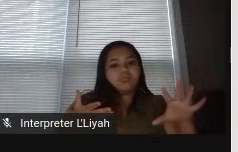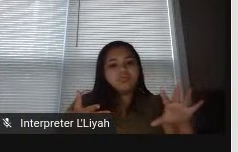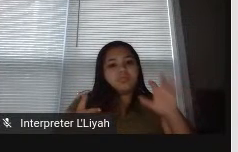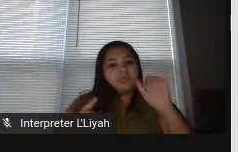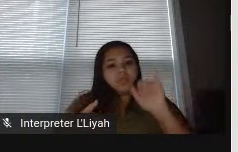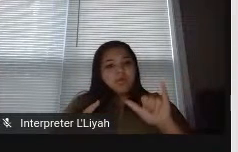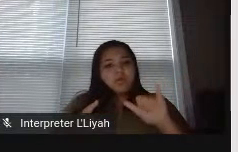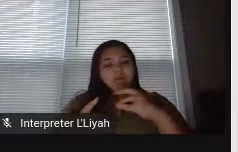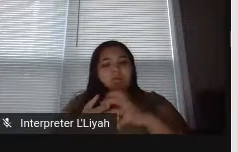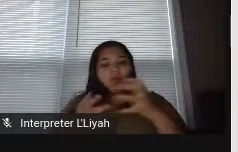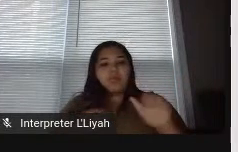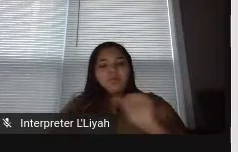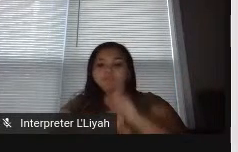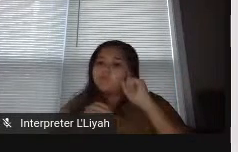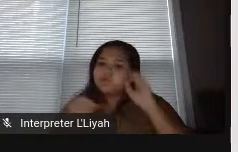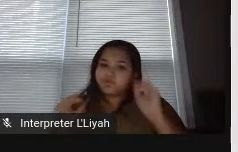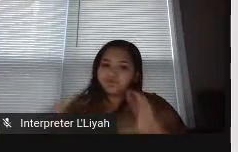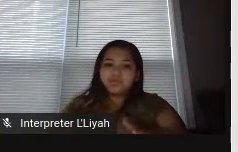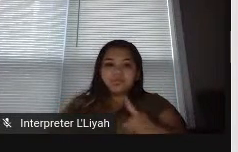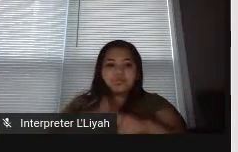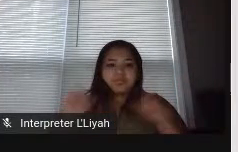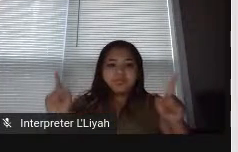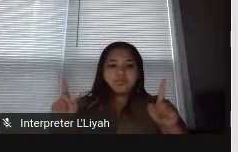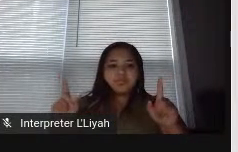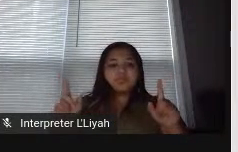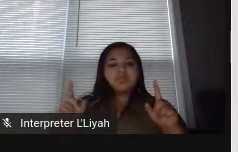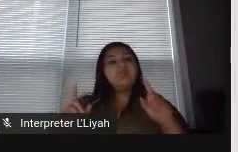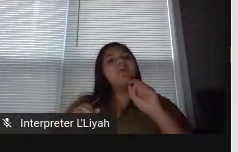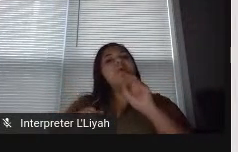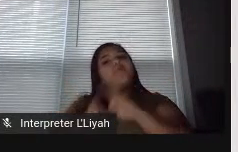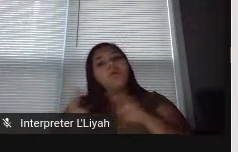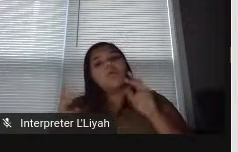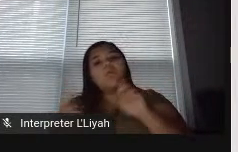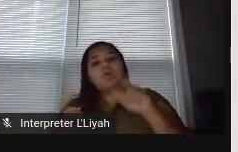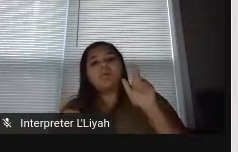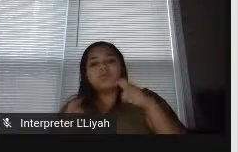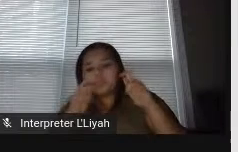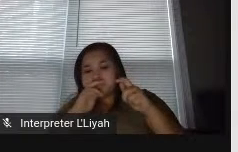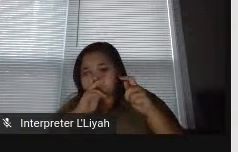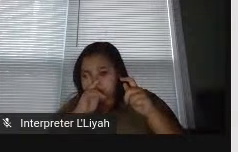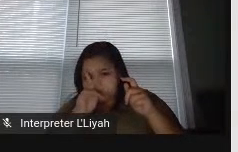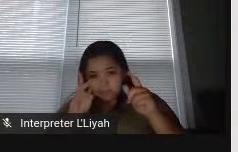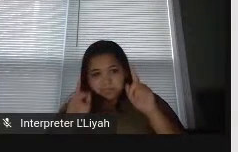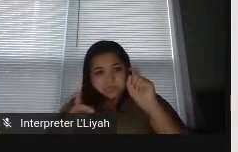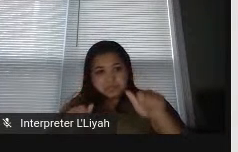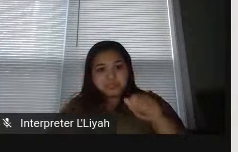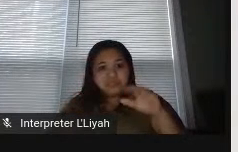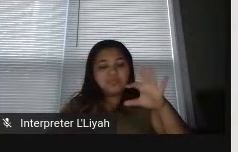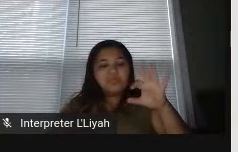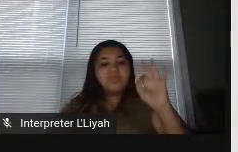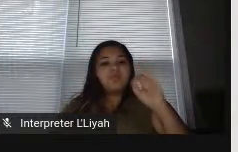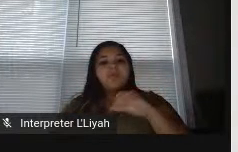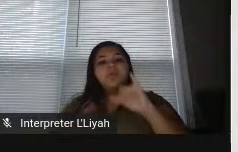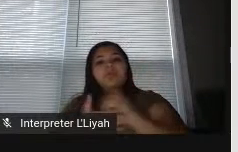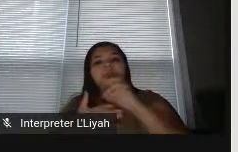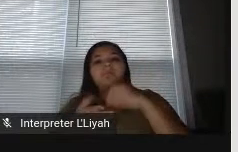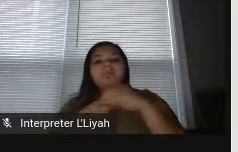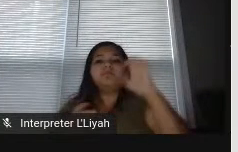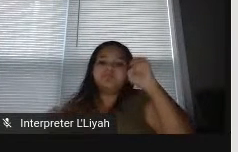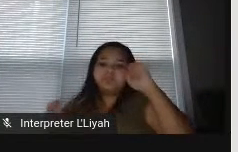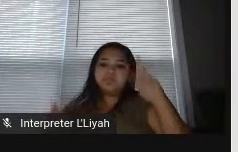That's a lot of work for teachers, but very well needed. And you can also find that in the IEP as